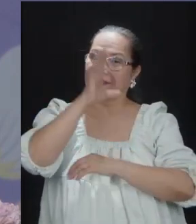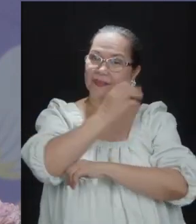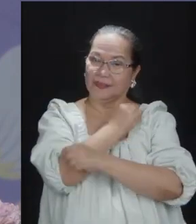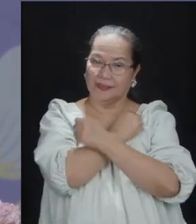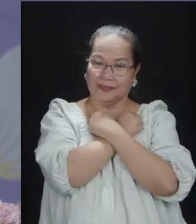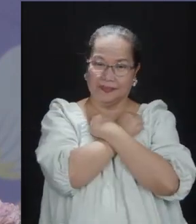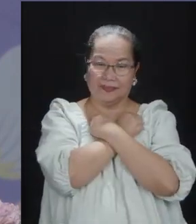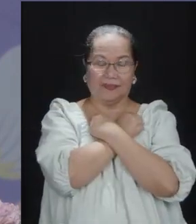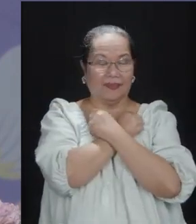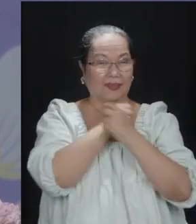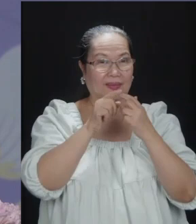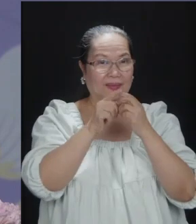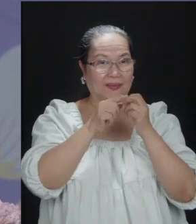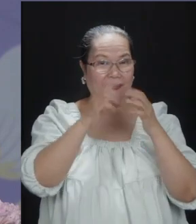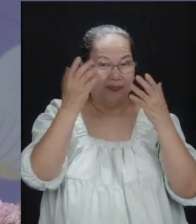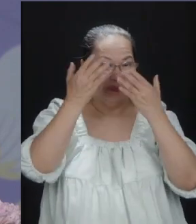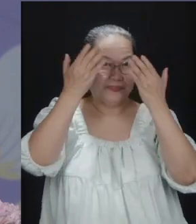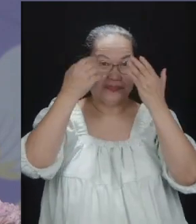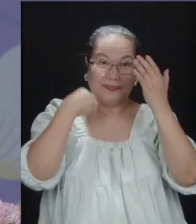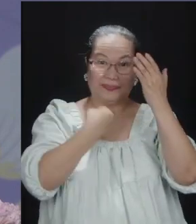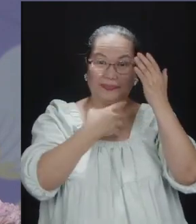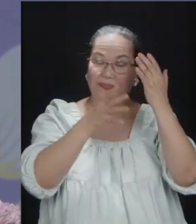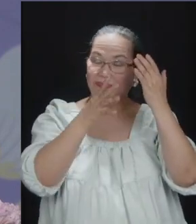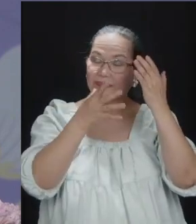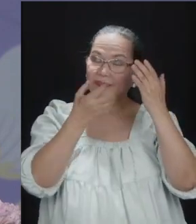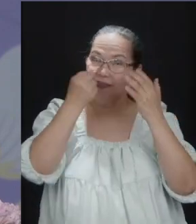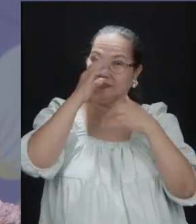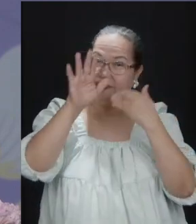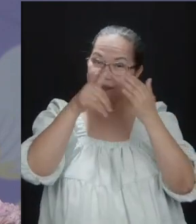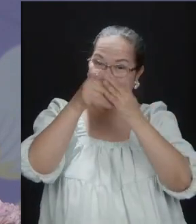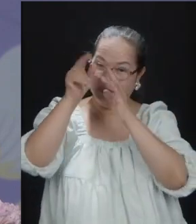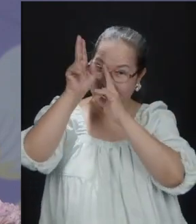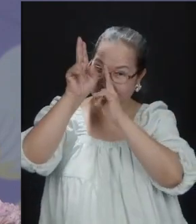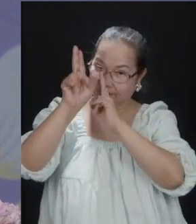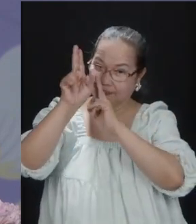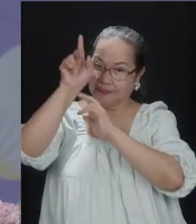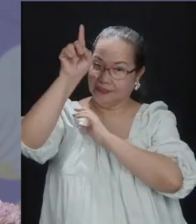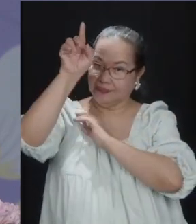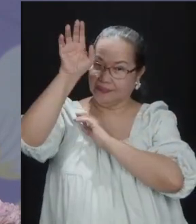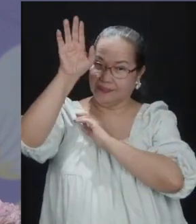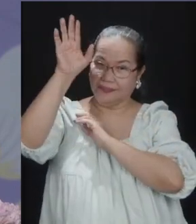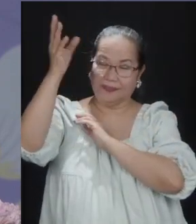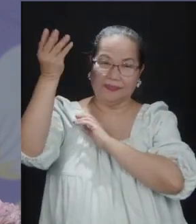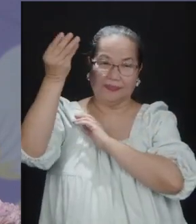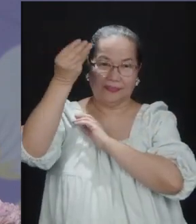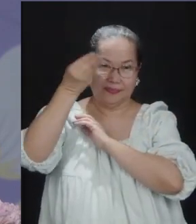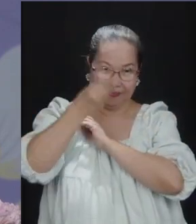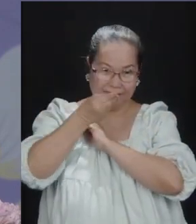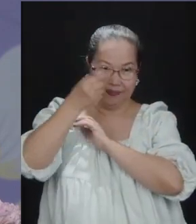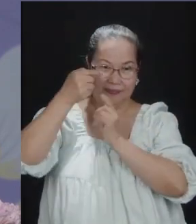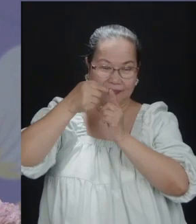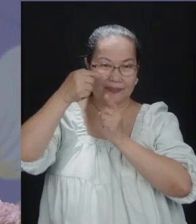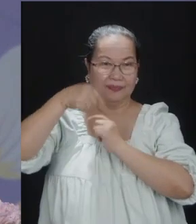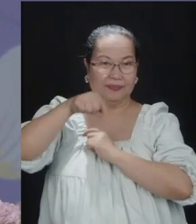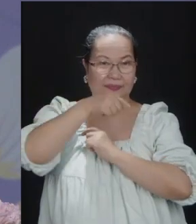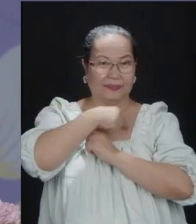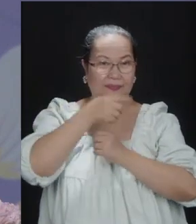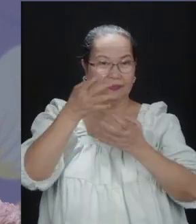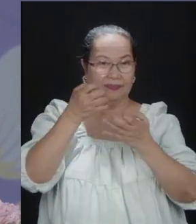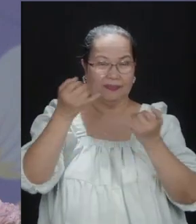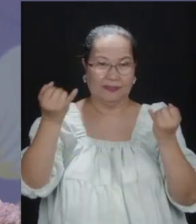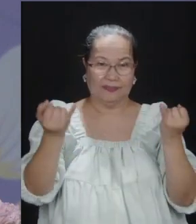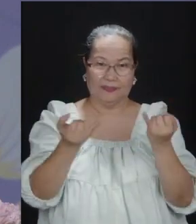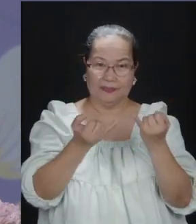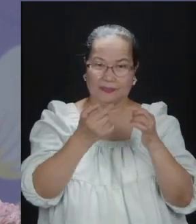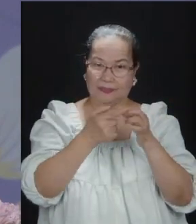so as a way to celebrate our mothers and in honor of God who gave them to us, I'd like to invite you on